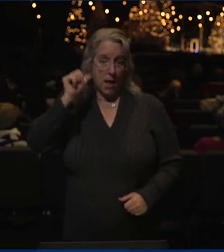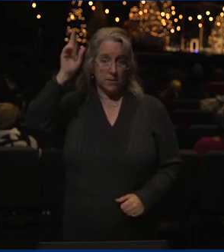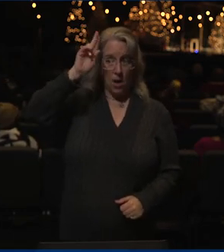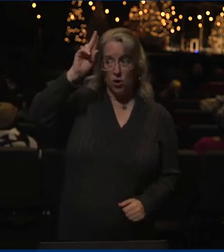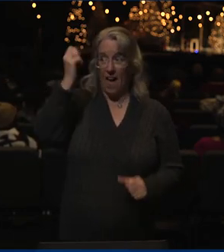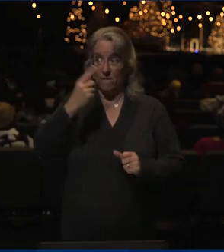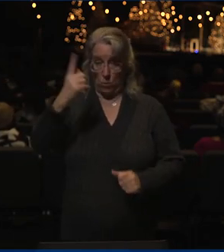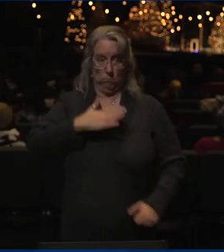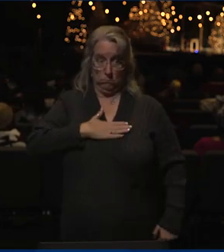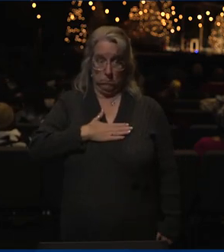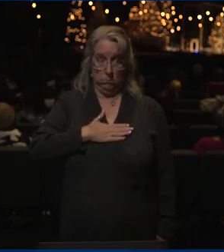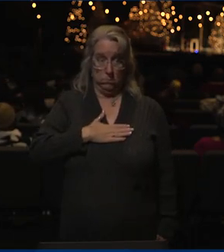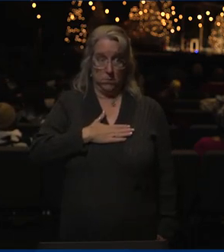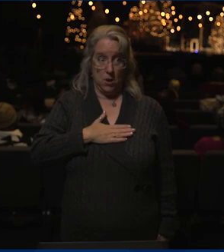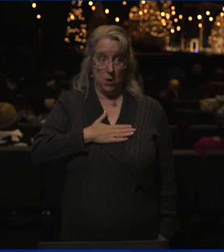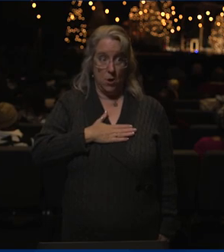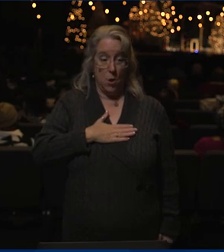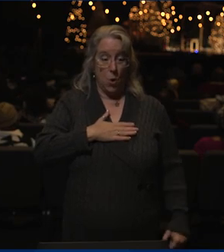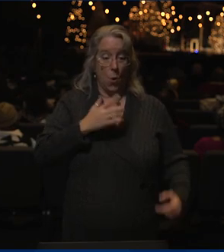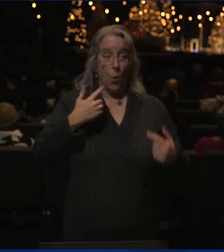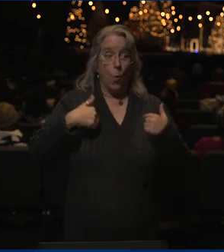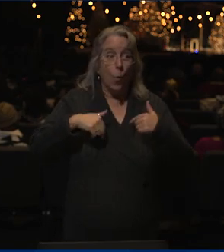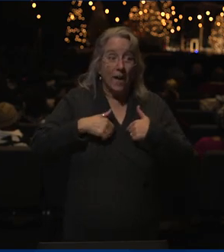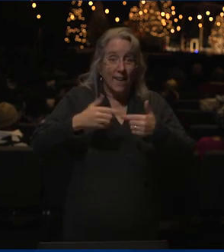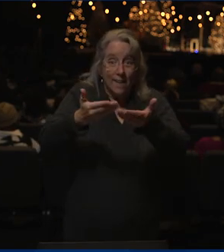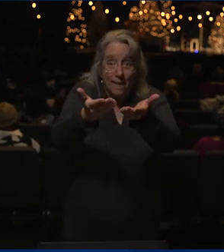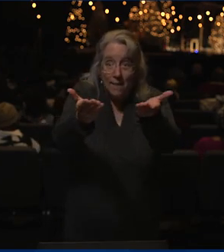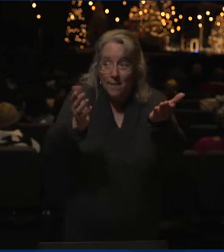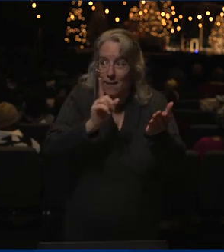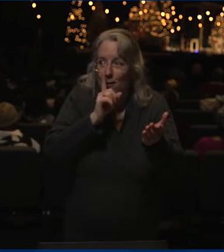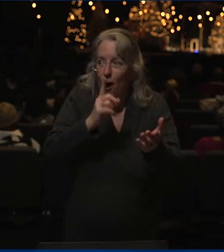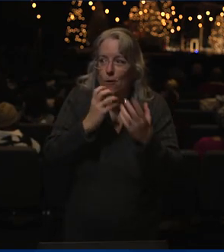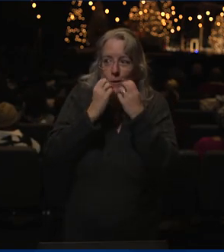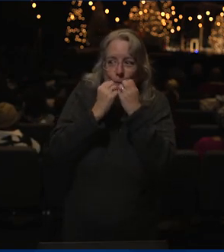We are a treasure to God.